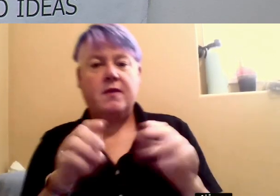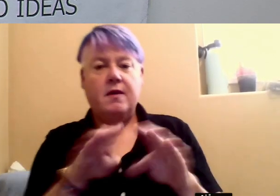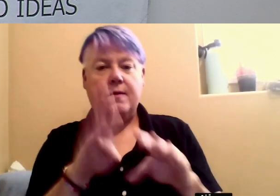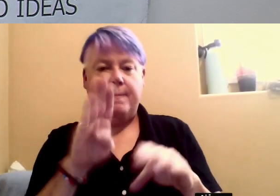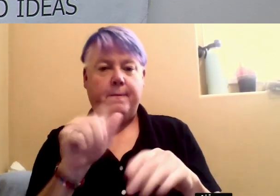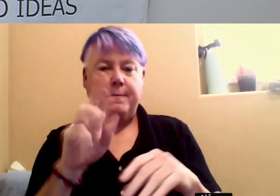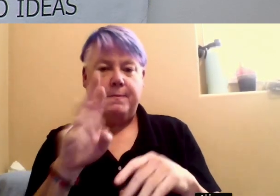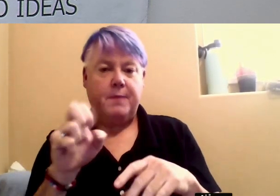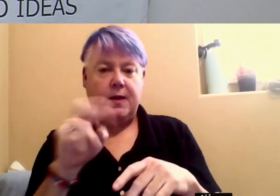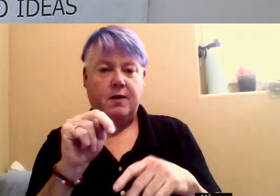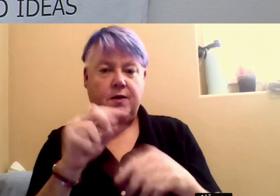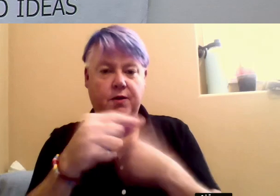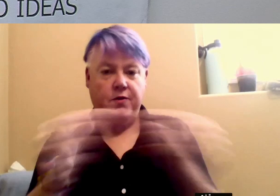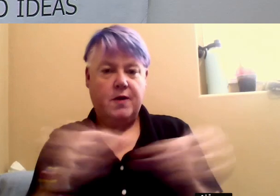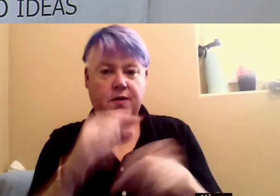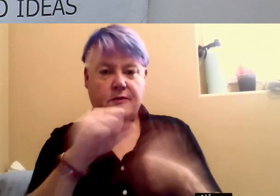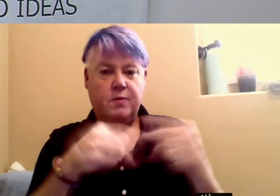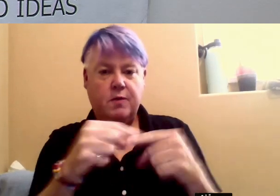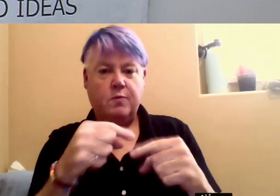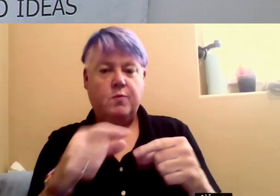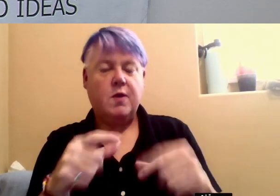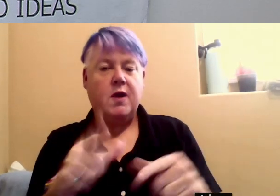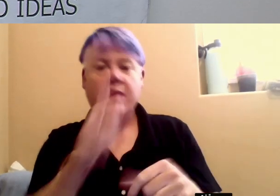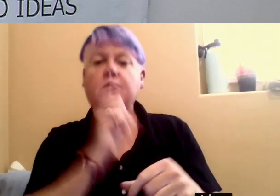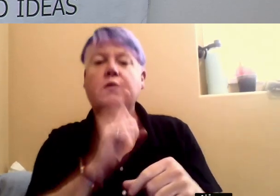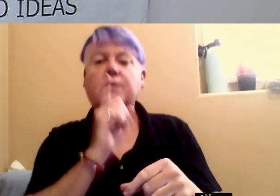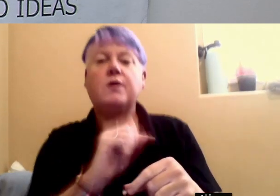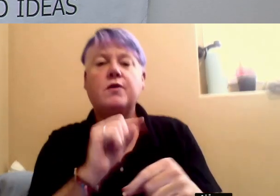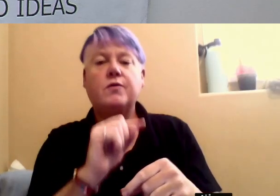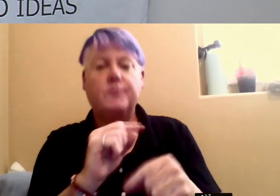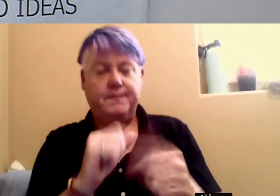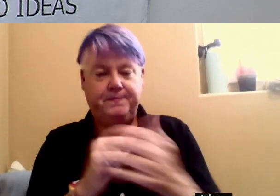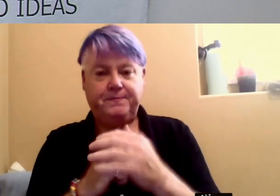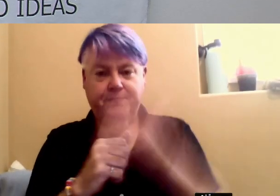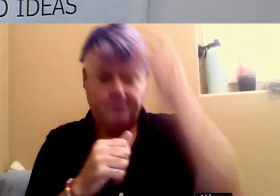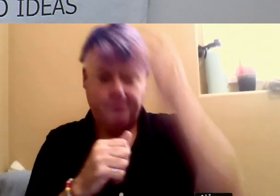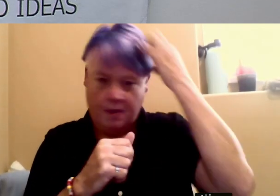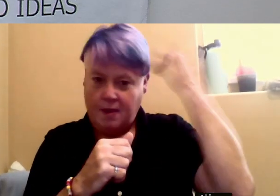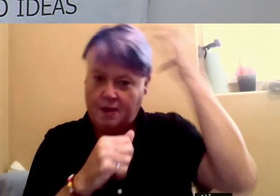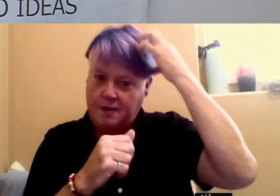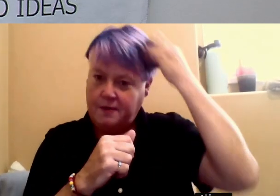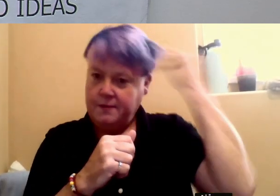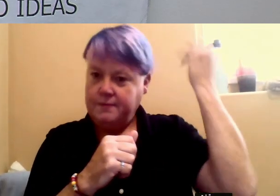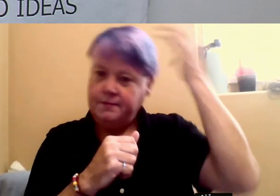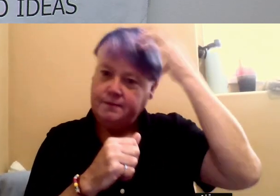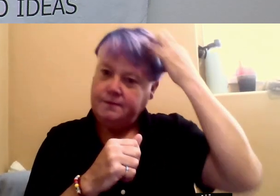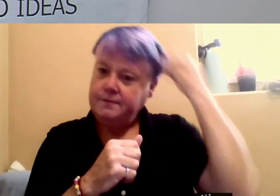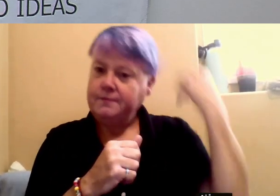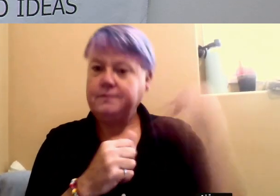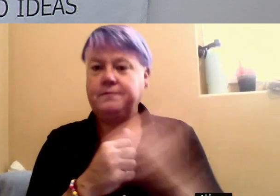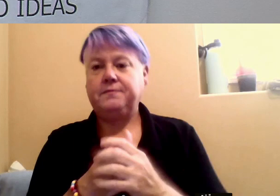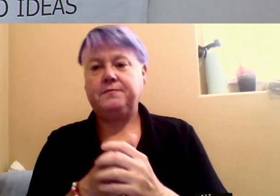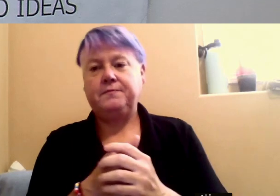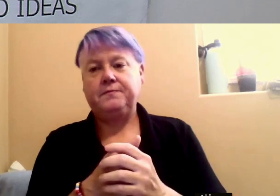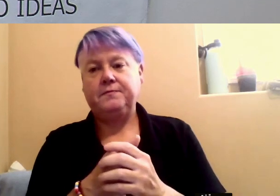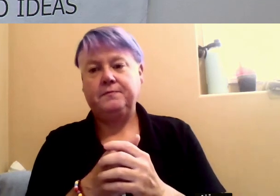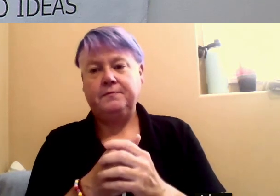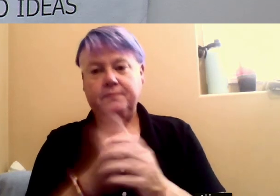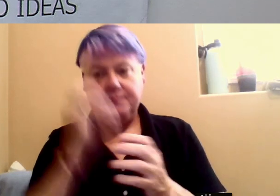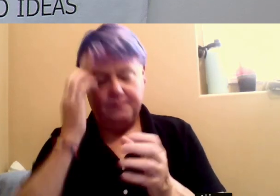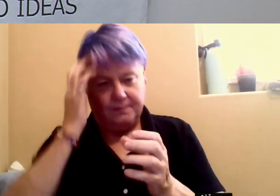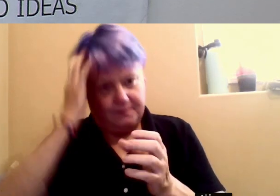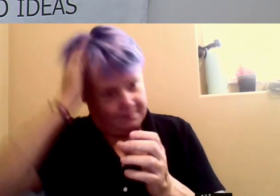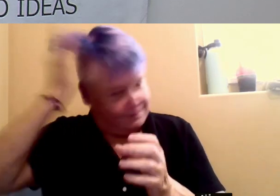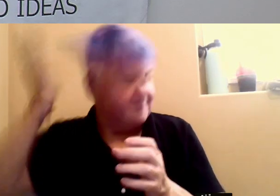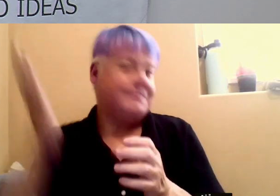Young, When We Were Alone, the winner of the Governor General's Award, a finalist for the TD Children's Literature Award, and the McNally Robertson Best